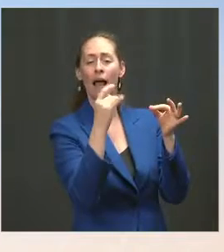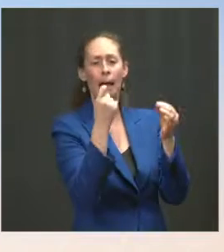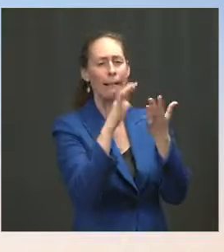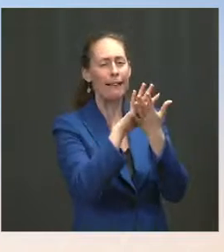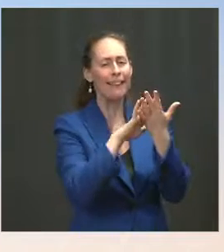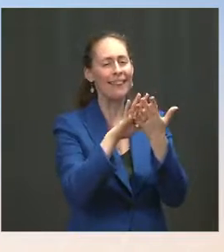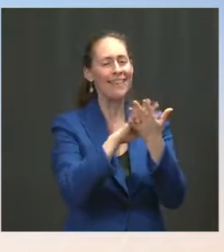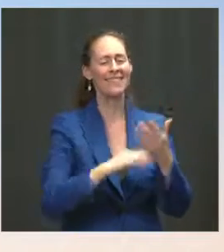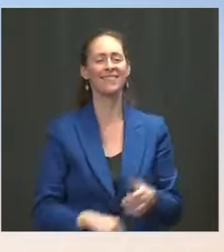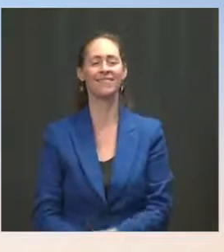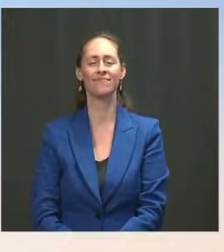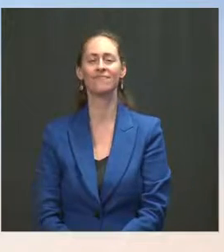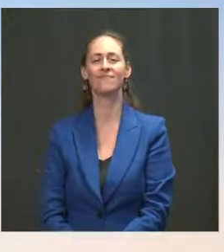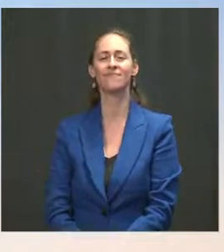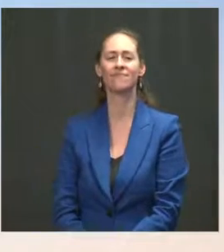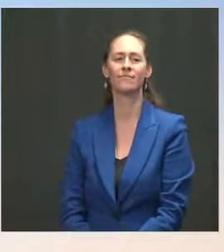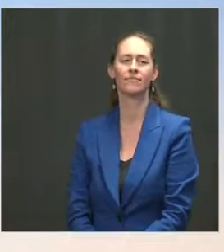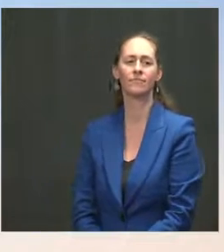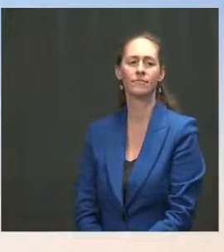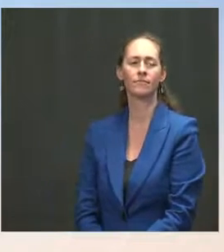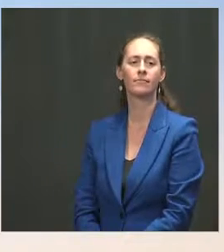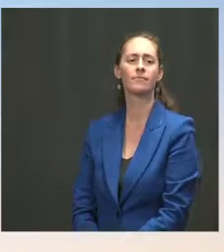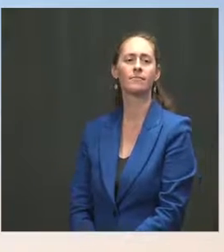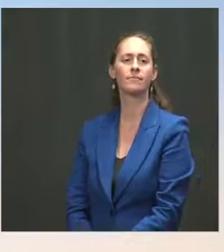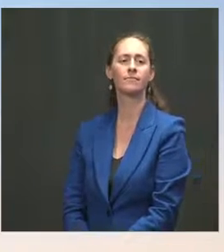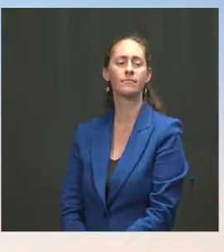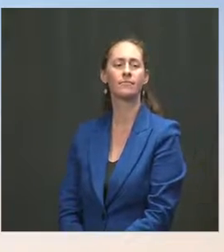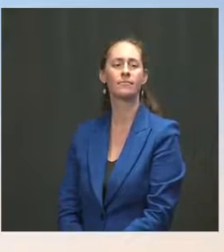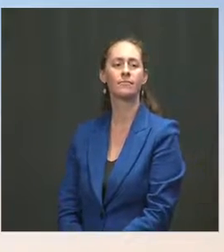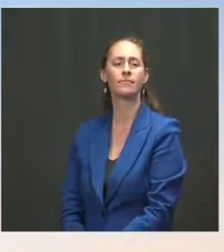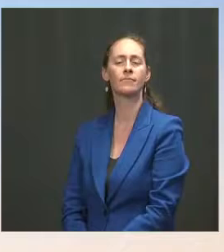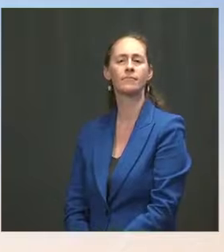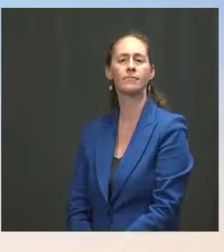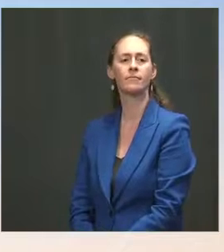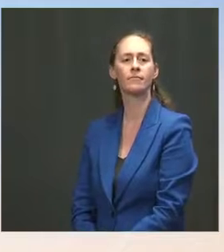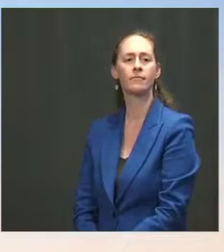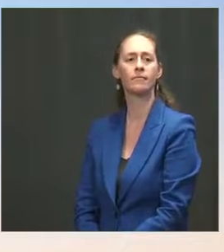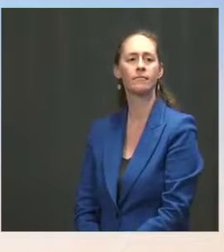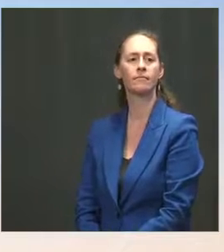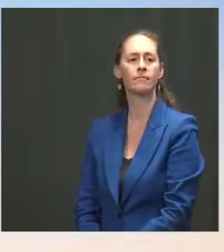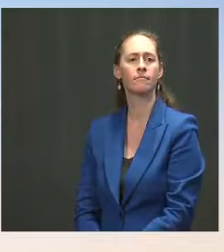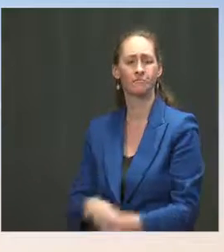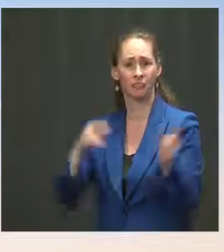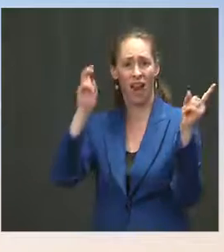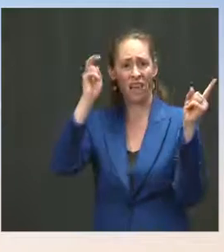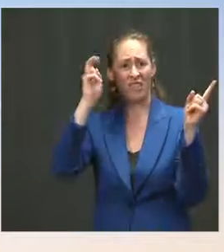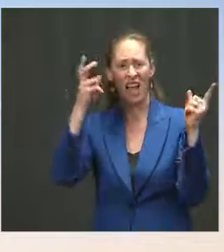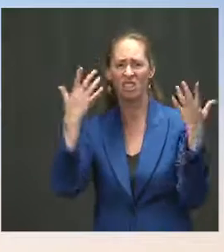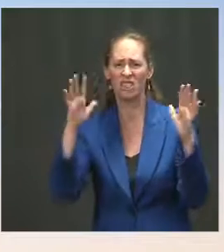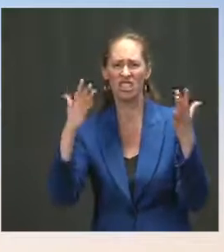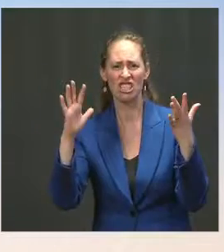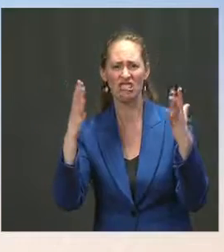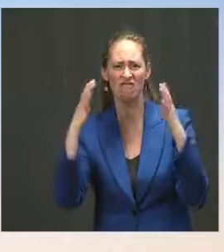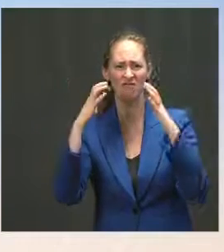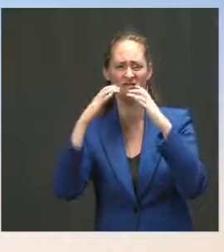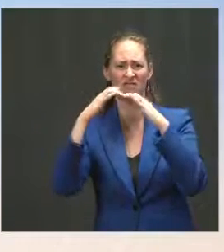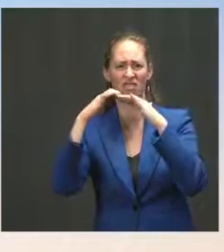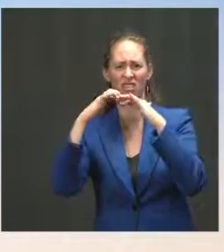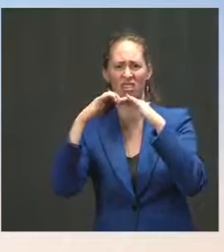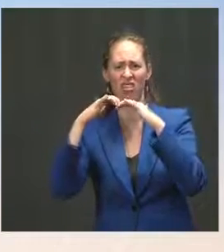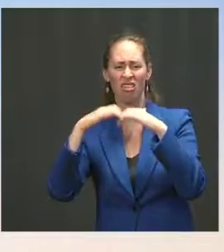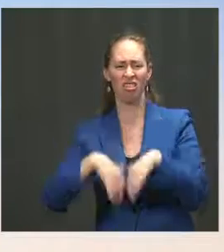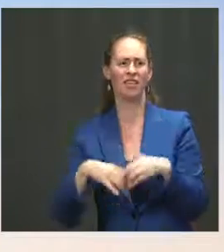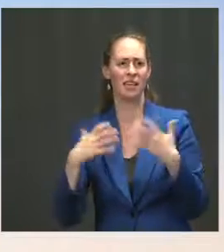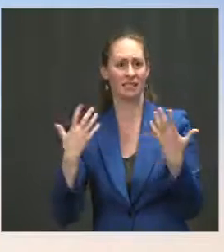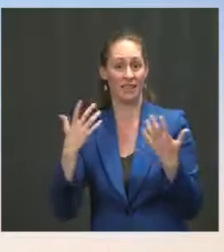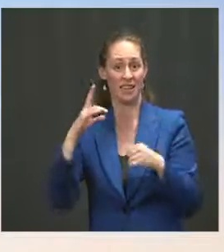7 provincial capitals in Afghanistan have fallen in just the past 2 weeks. National security hawks attribute that